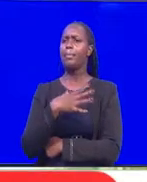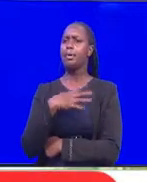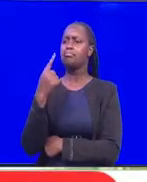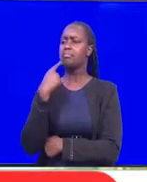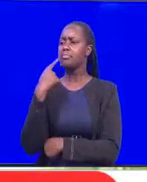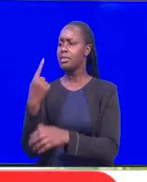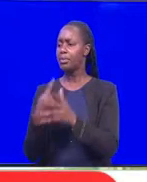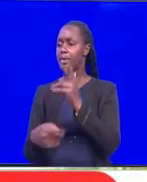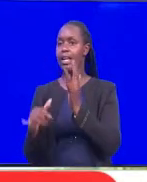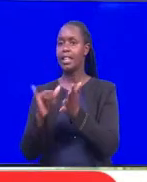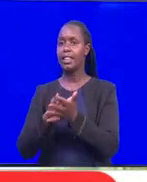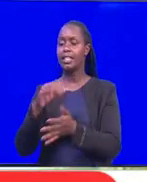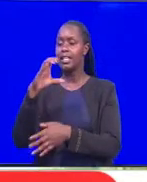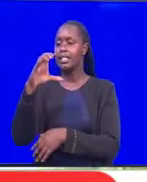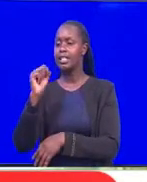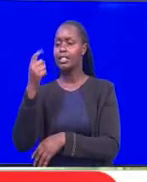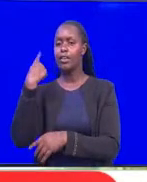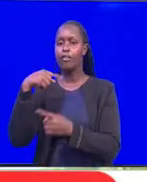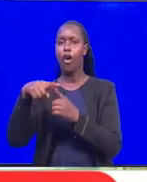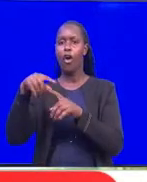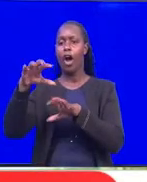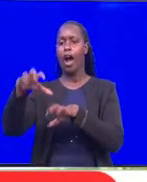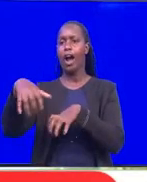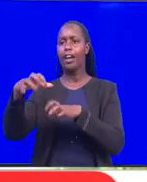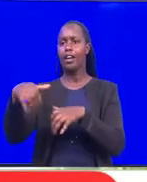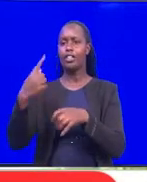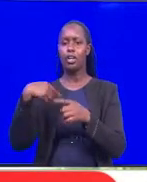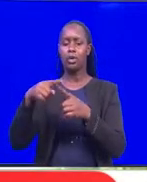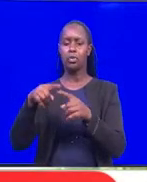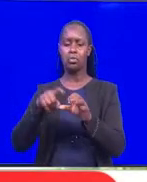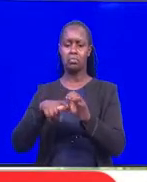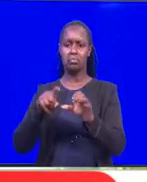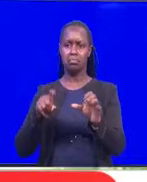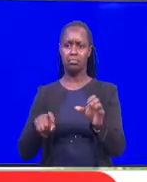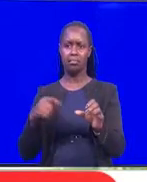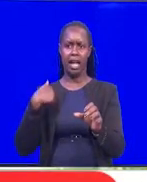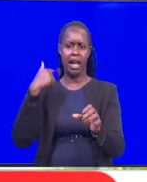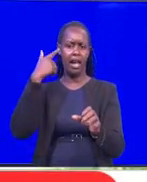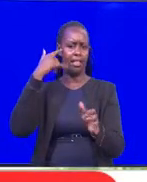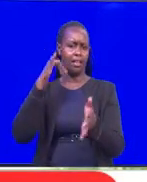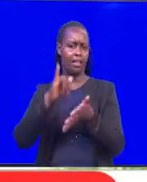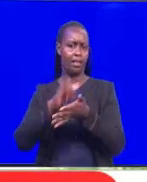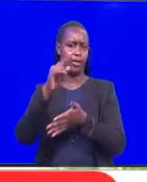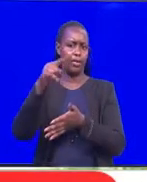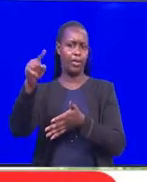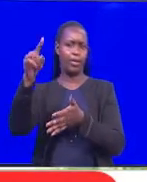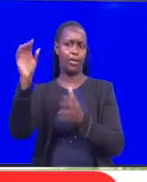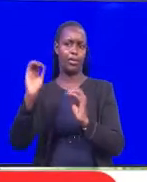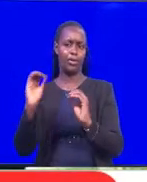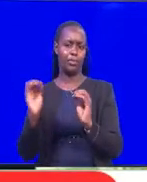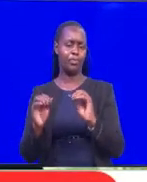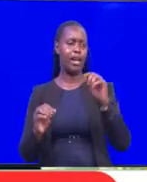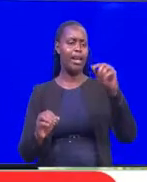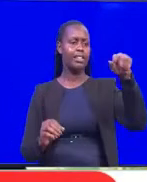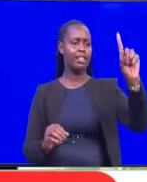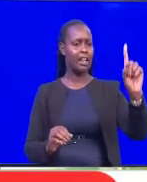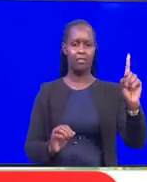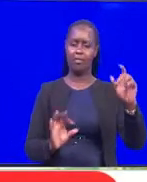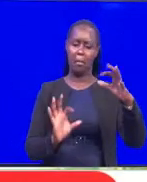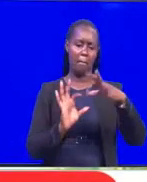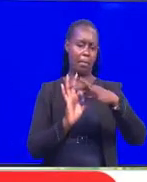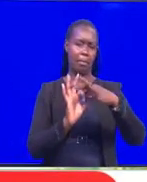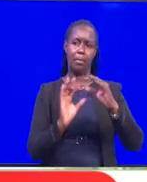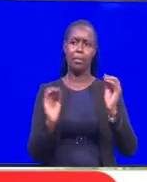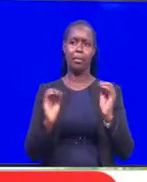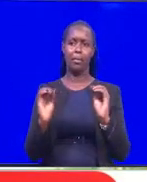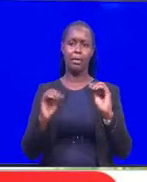the cabinet secretary for agriculture to resign, I think that is a long shot. There's no way he's personally culpable on this one. He's not